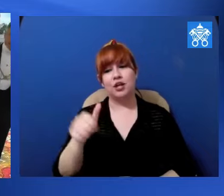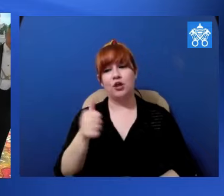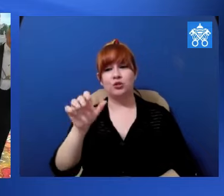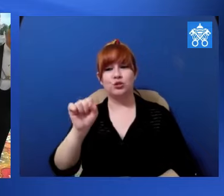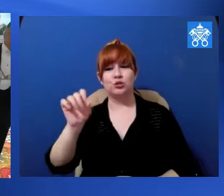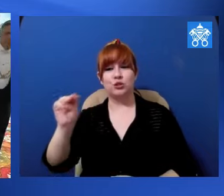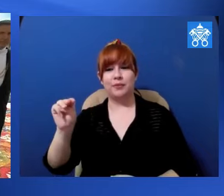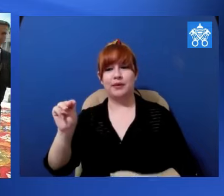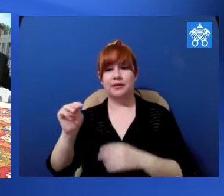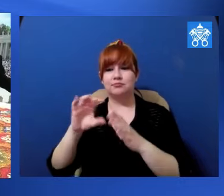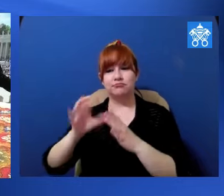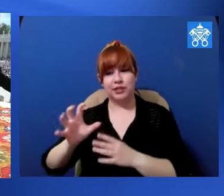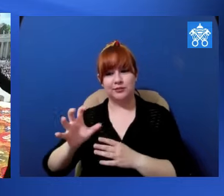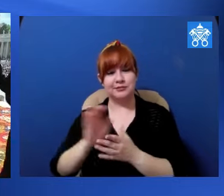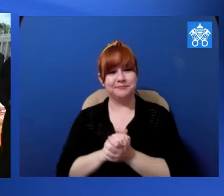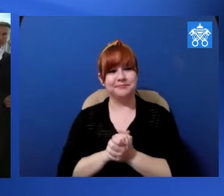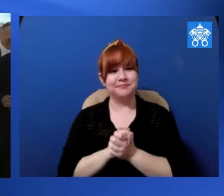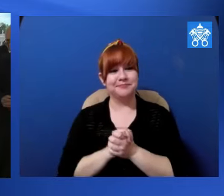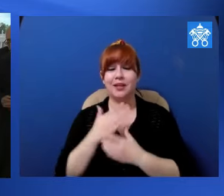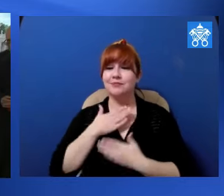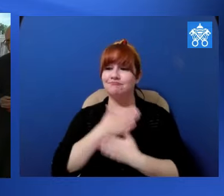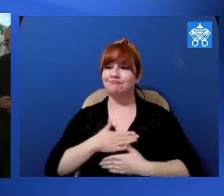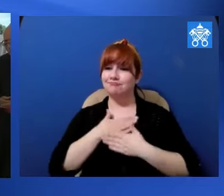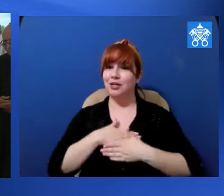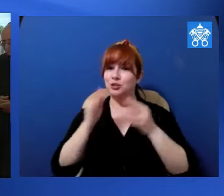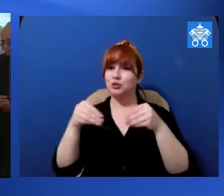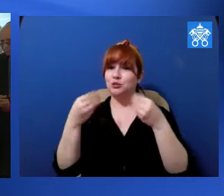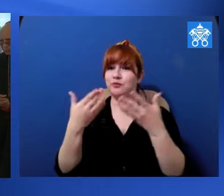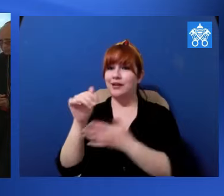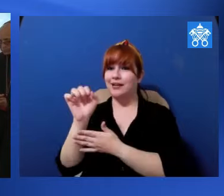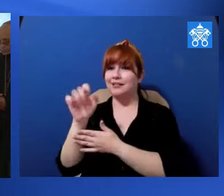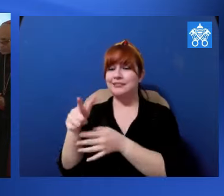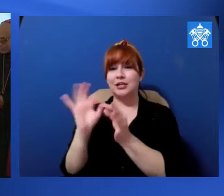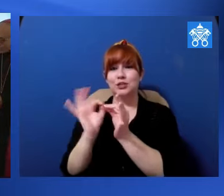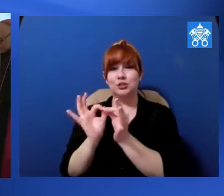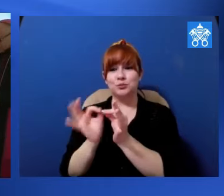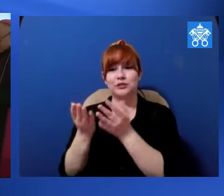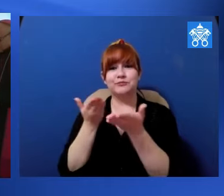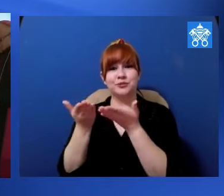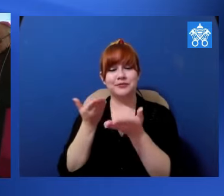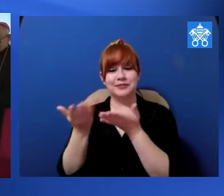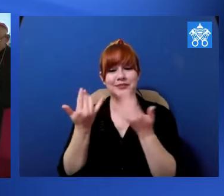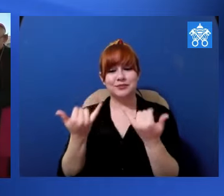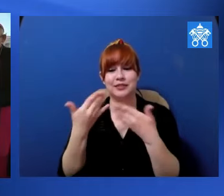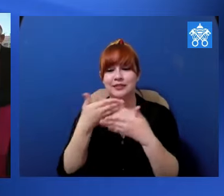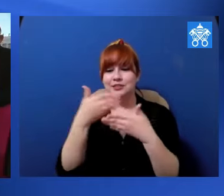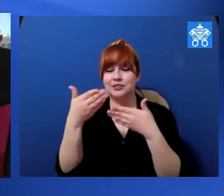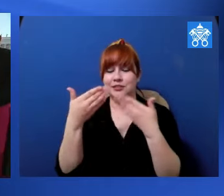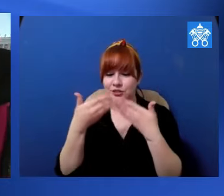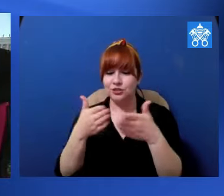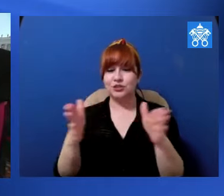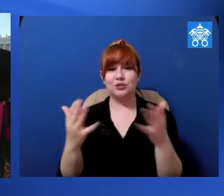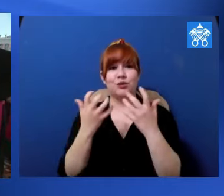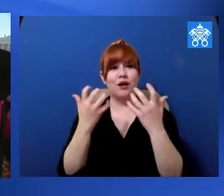Facebook, Instagram, Twitter, and YouTube accounts. I'm Christopher Wells. It's been a great pleasure providing coverage of